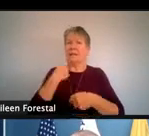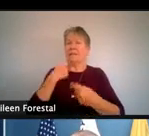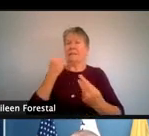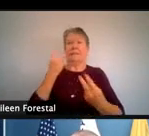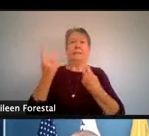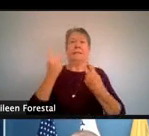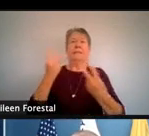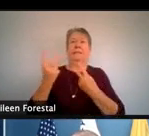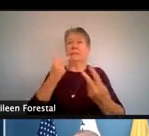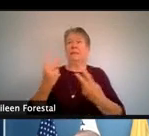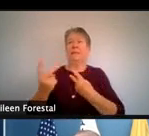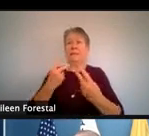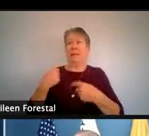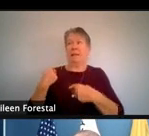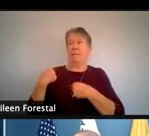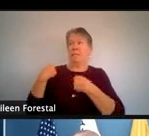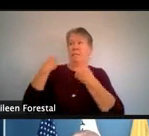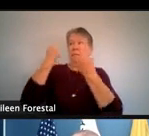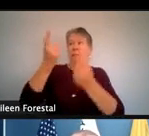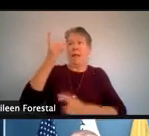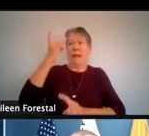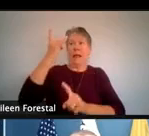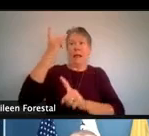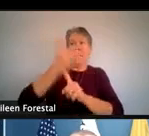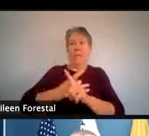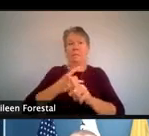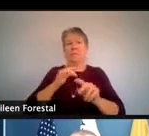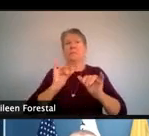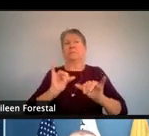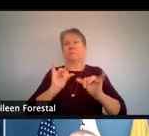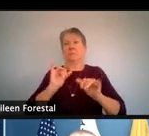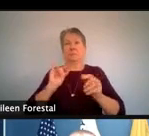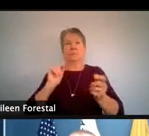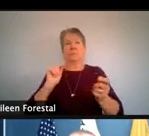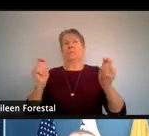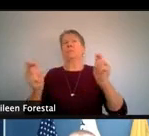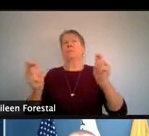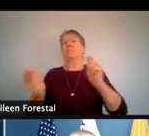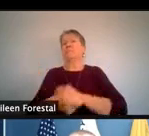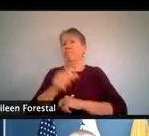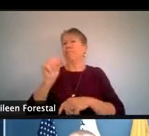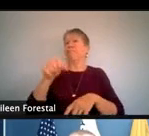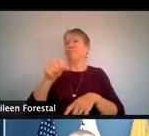could. Next, we're going to go to Carly Sitrin. Hey, Carly.